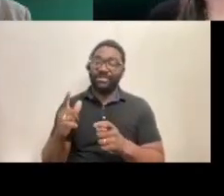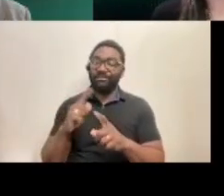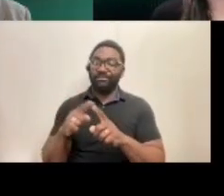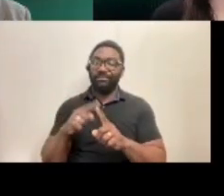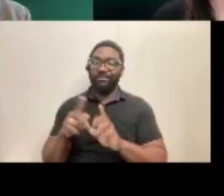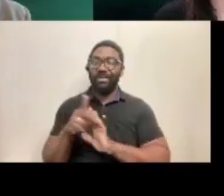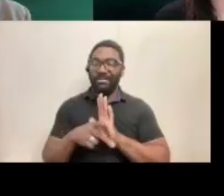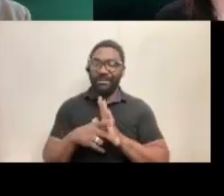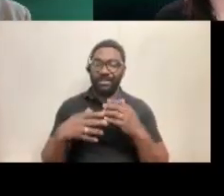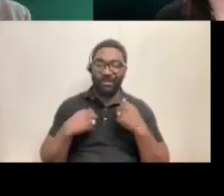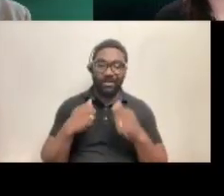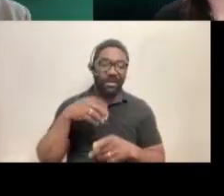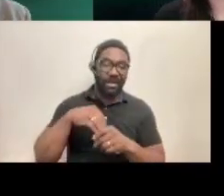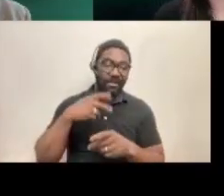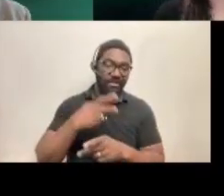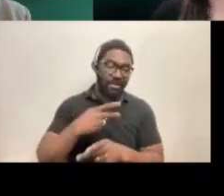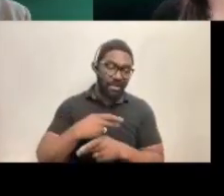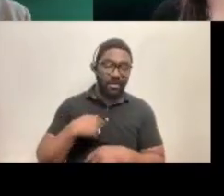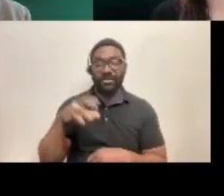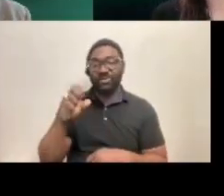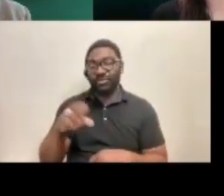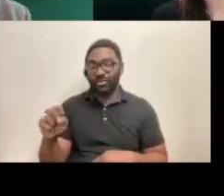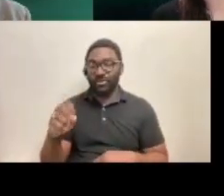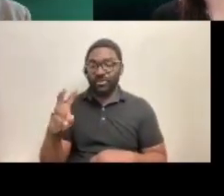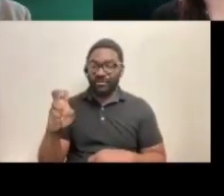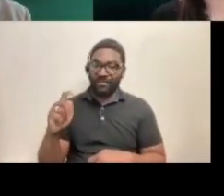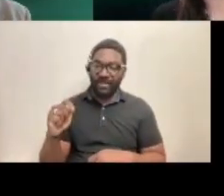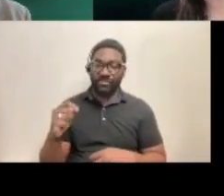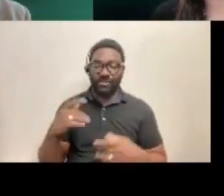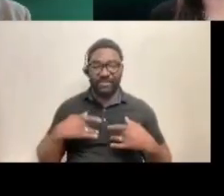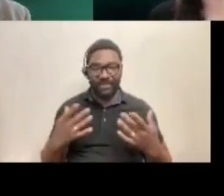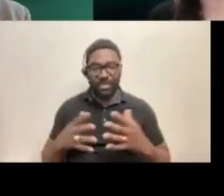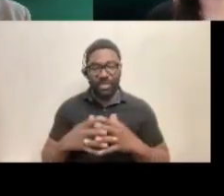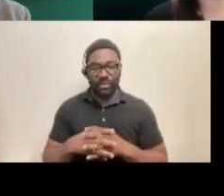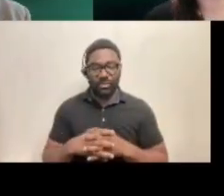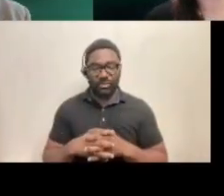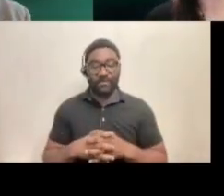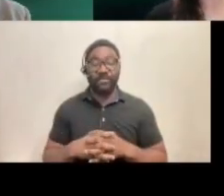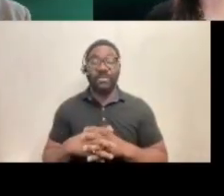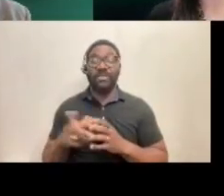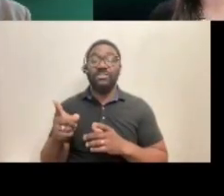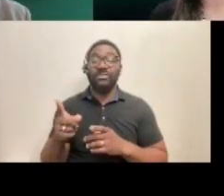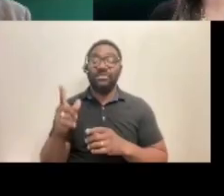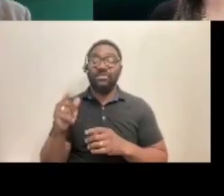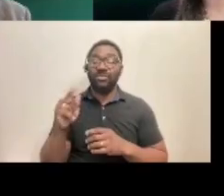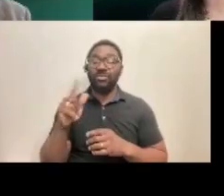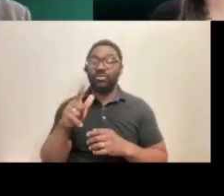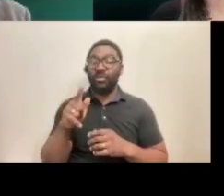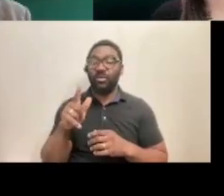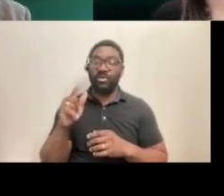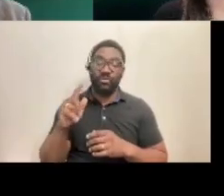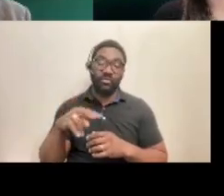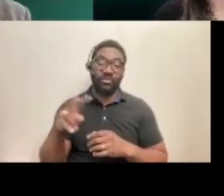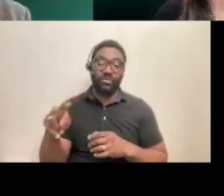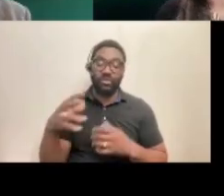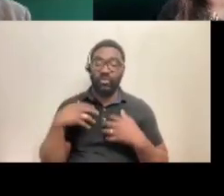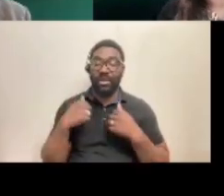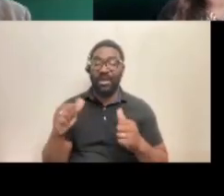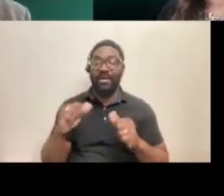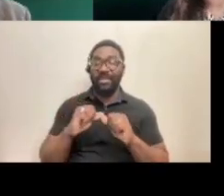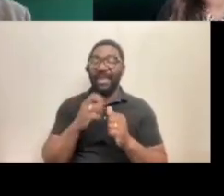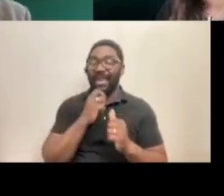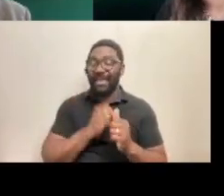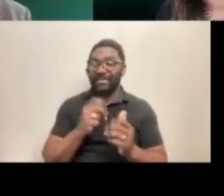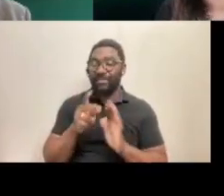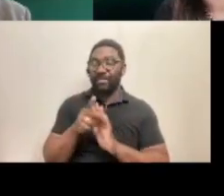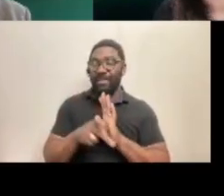Social Security, and Veterans Affairs. Nicole was a 2021-2022 Health and Aging Policy Fellow,